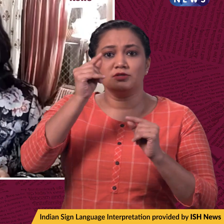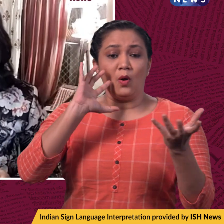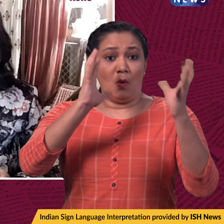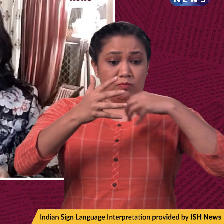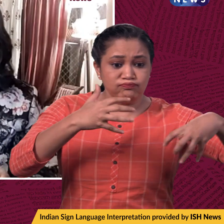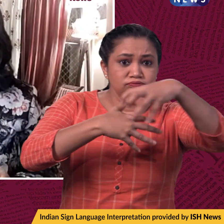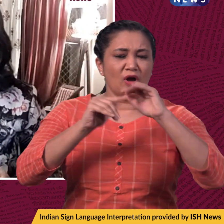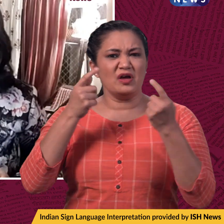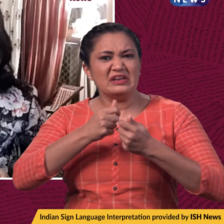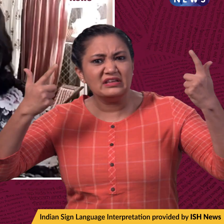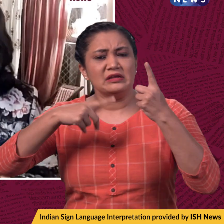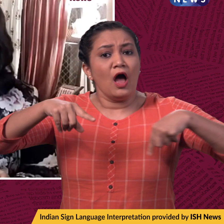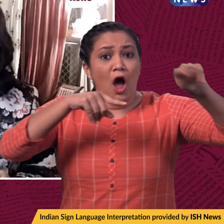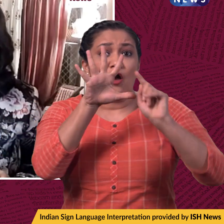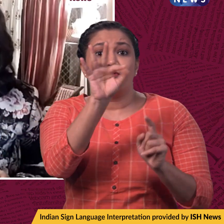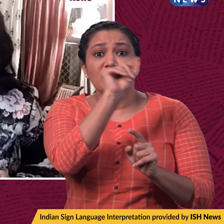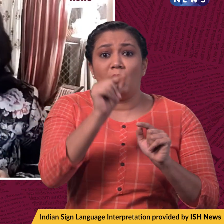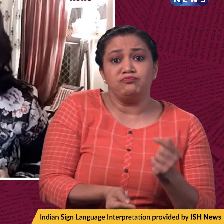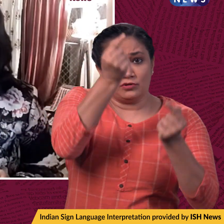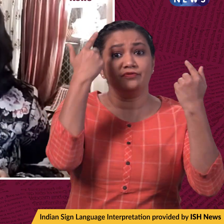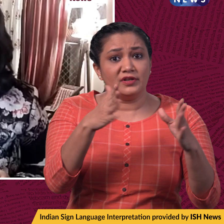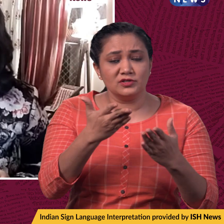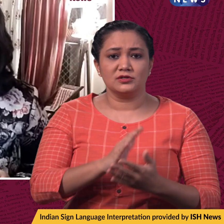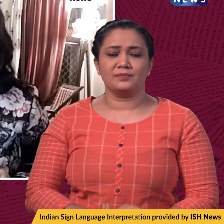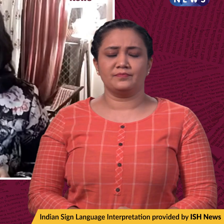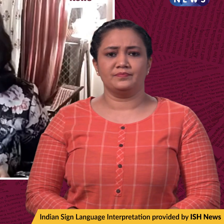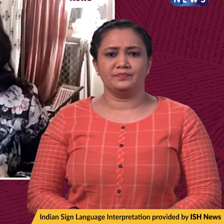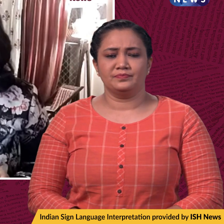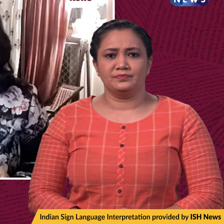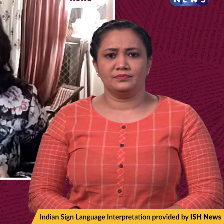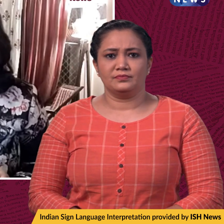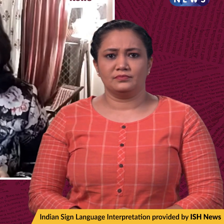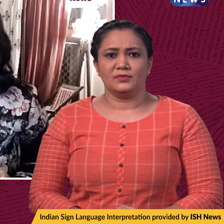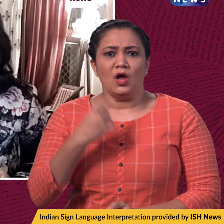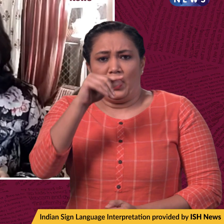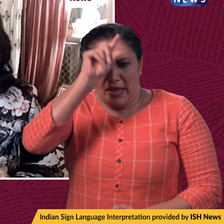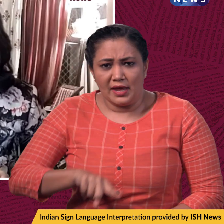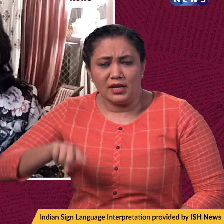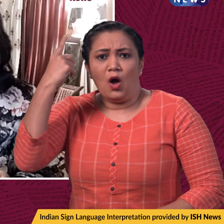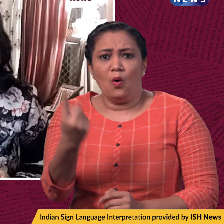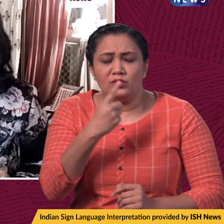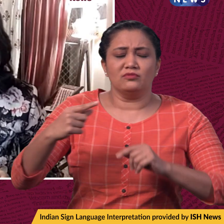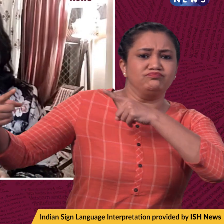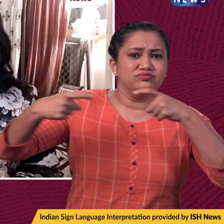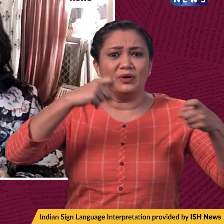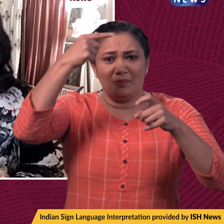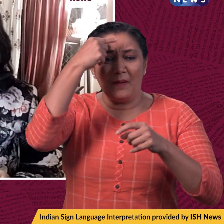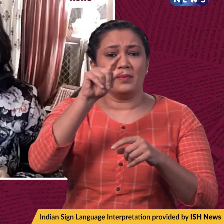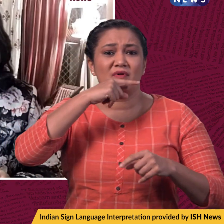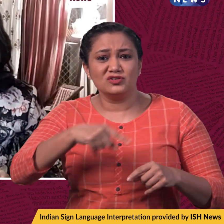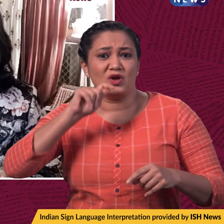50% in some developed and developing nations. Now, he said, and I quote, "We're not the only country impacted by the war.